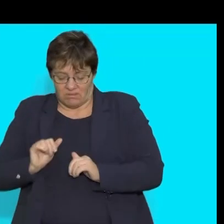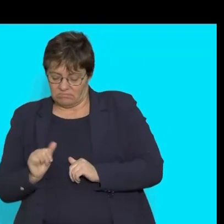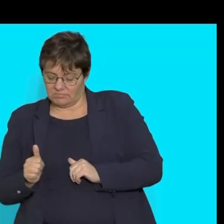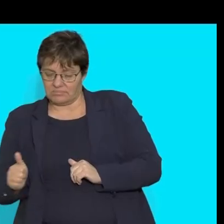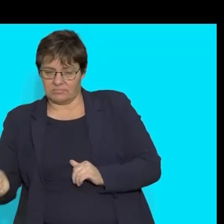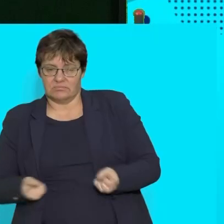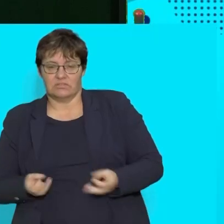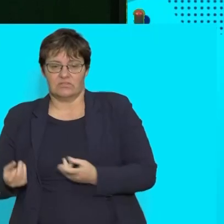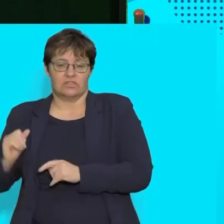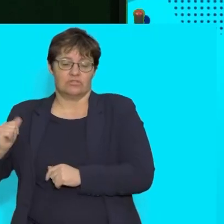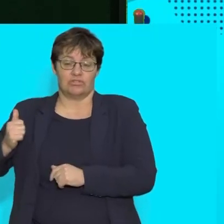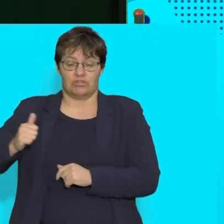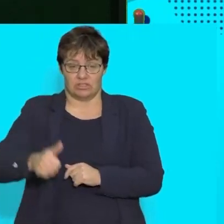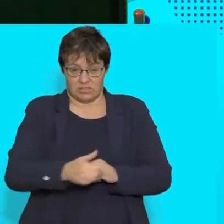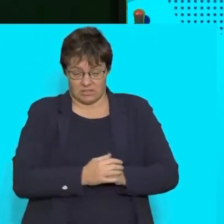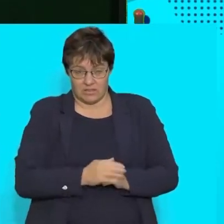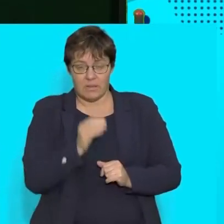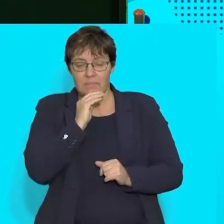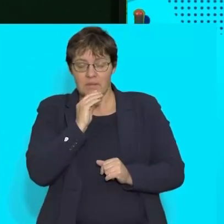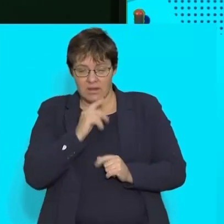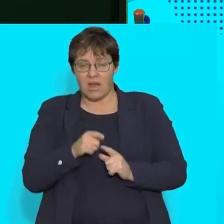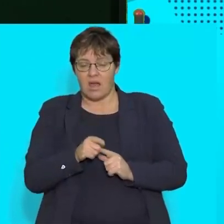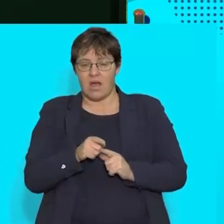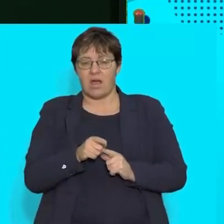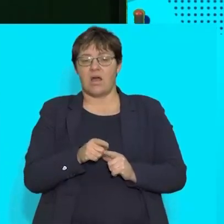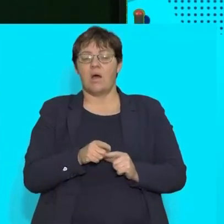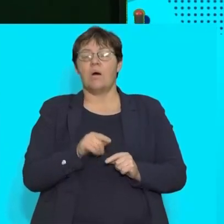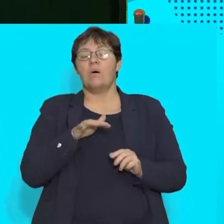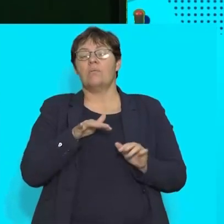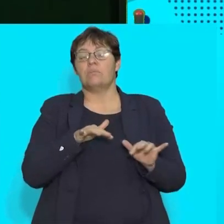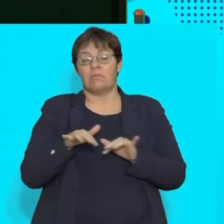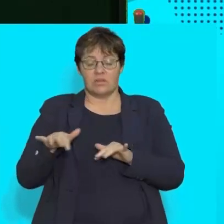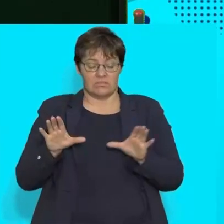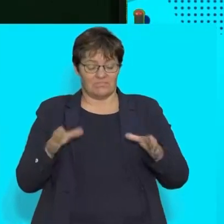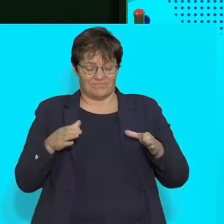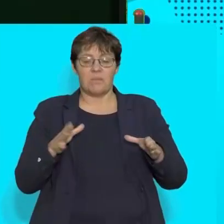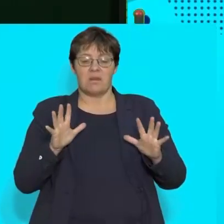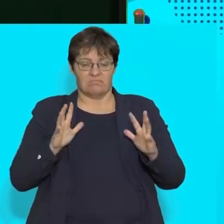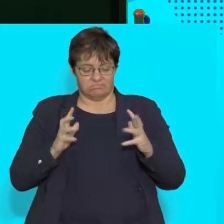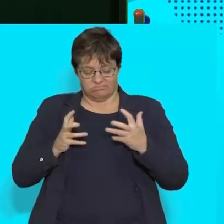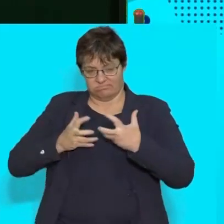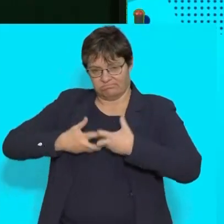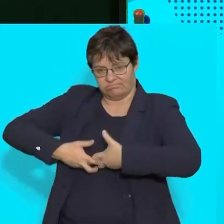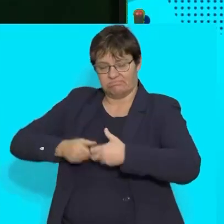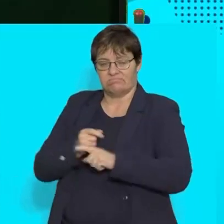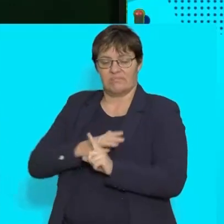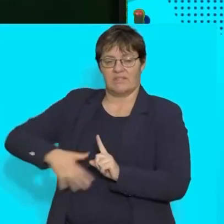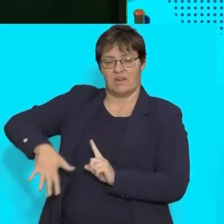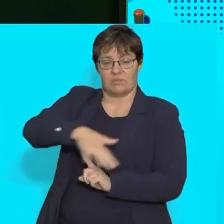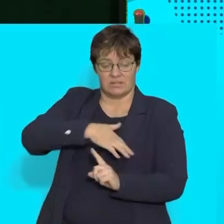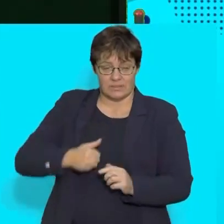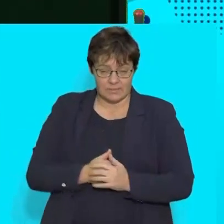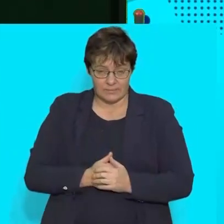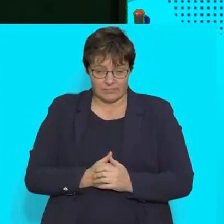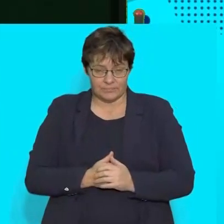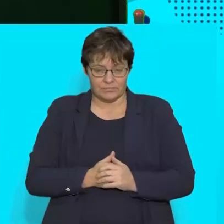generation to the next, eventually leading to progression of populations becoming better suited to the environment. And that